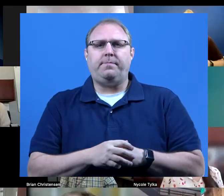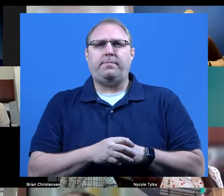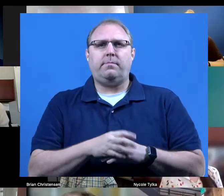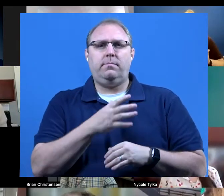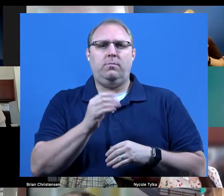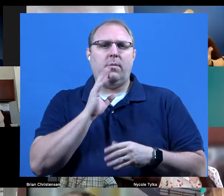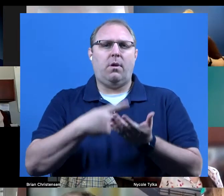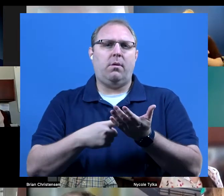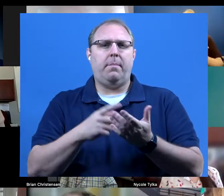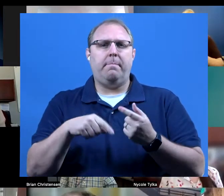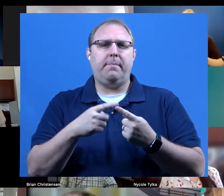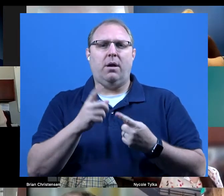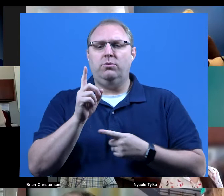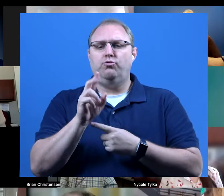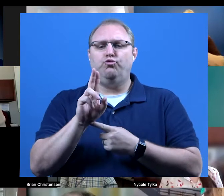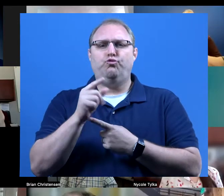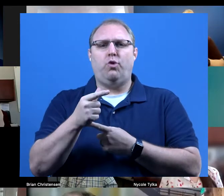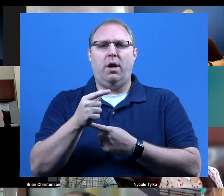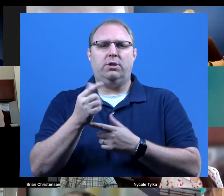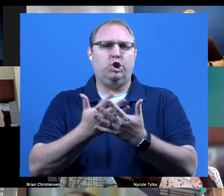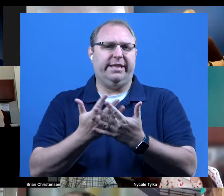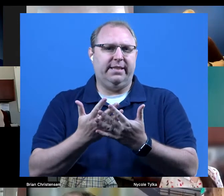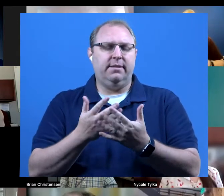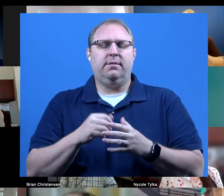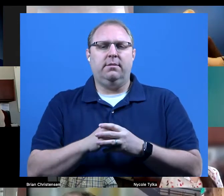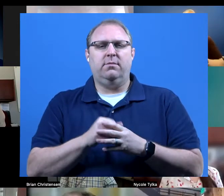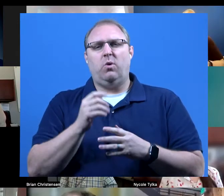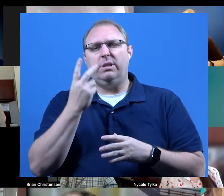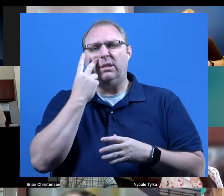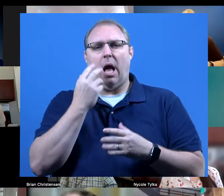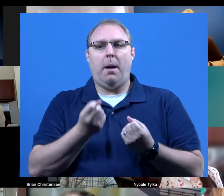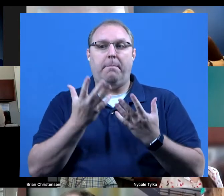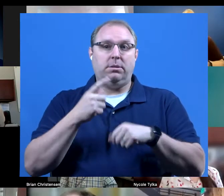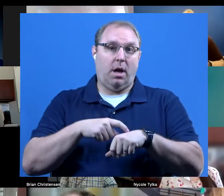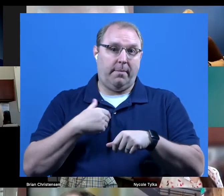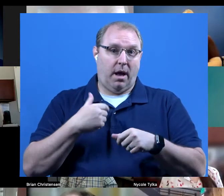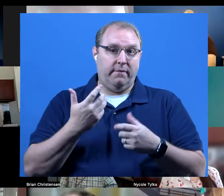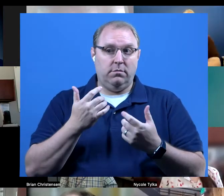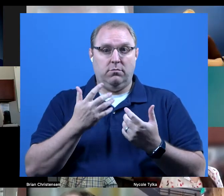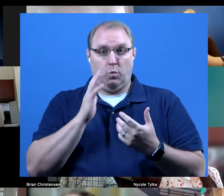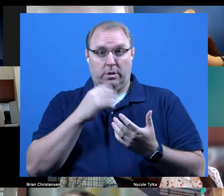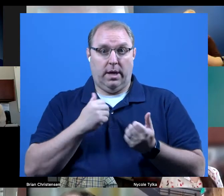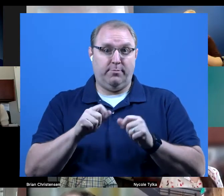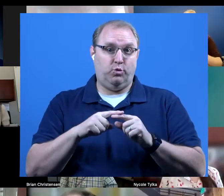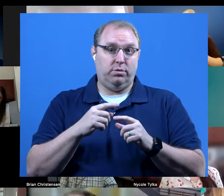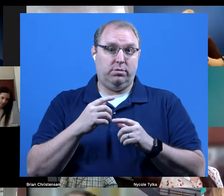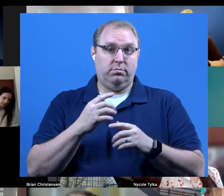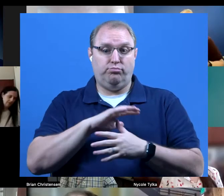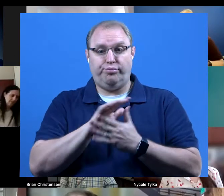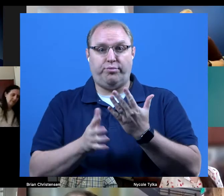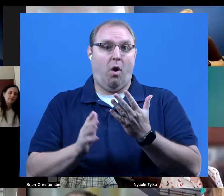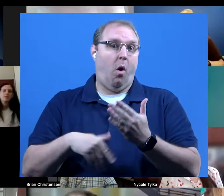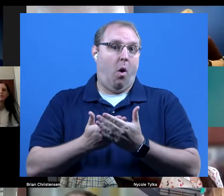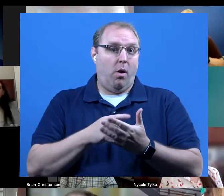talking about long-term disability and drug screening. And we'll see just how far